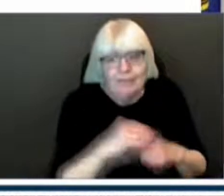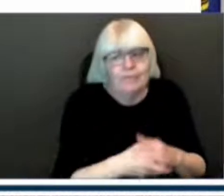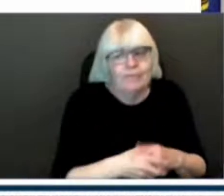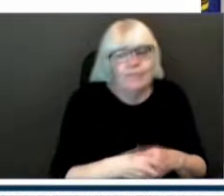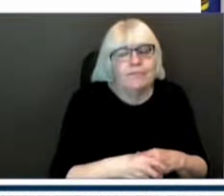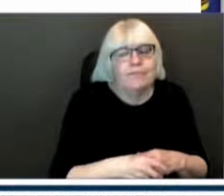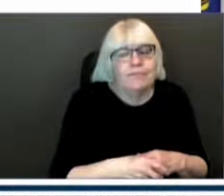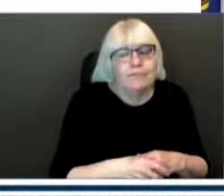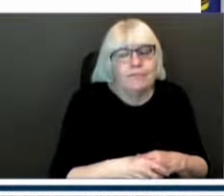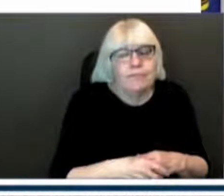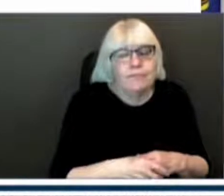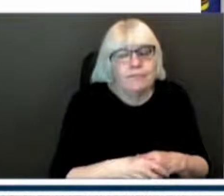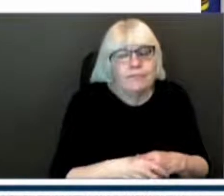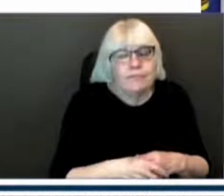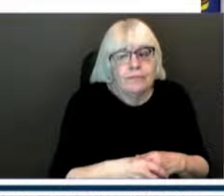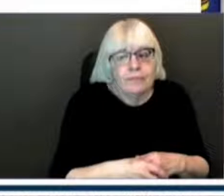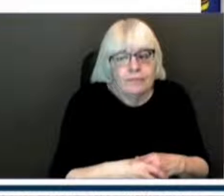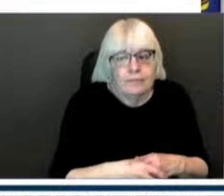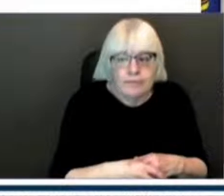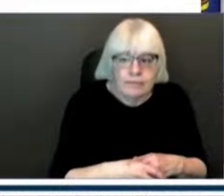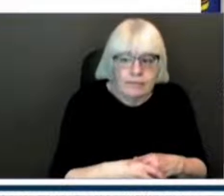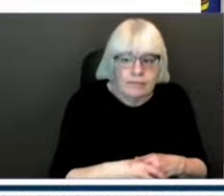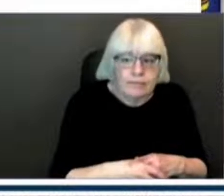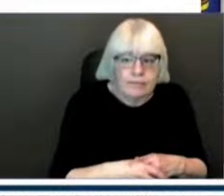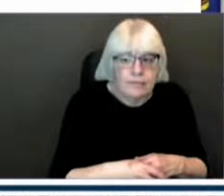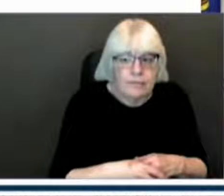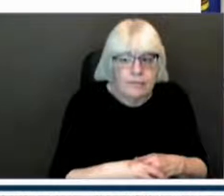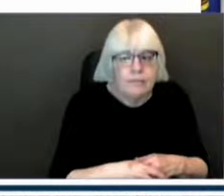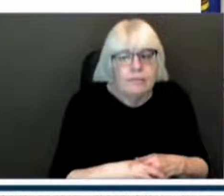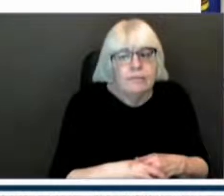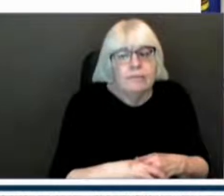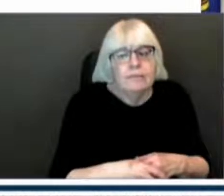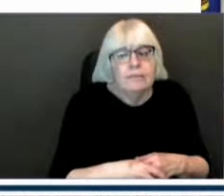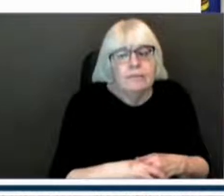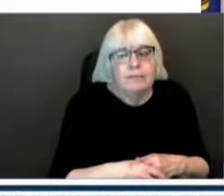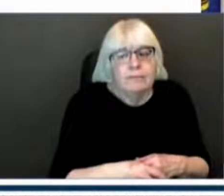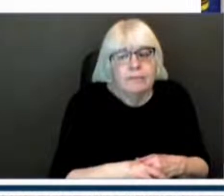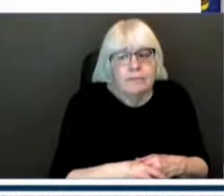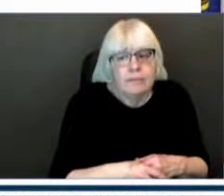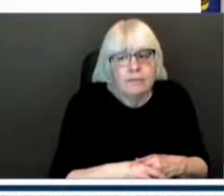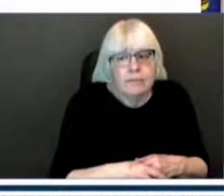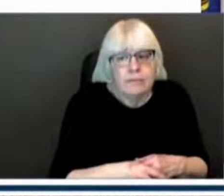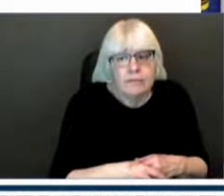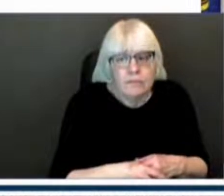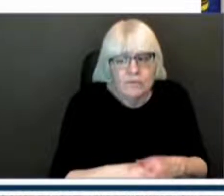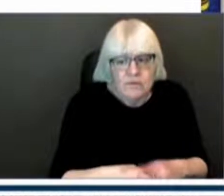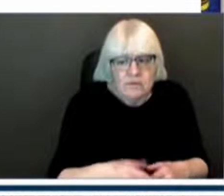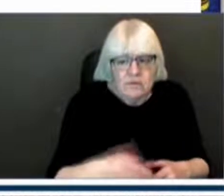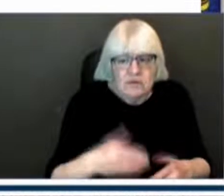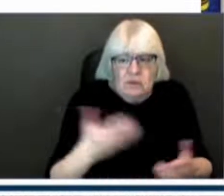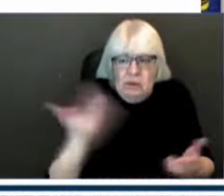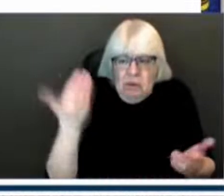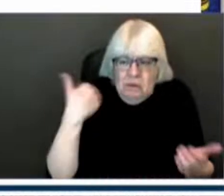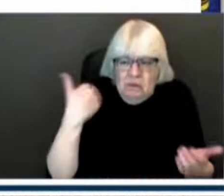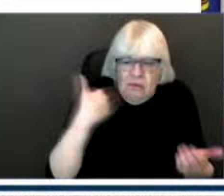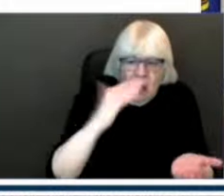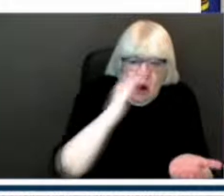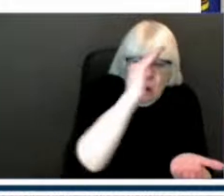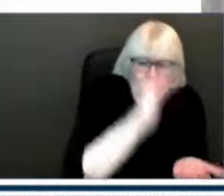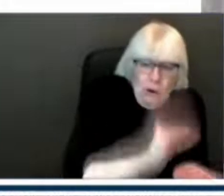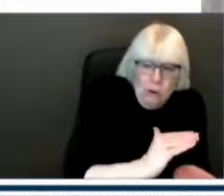compared to other provinces? You just said we were very low before. Where are we now? It'll bring us